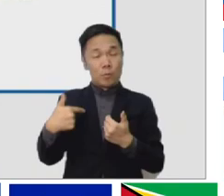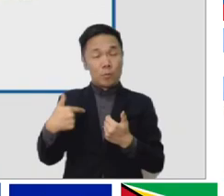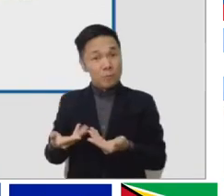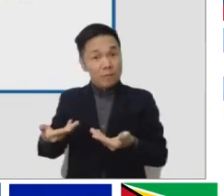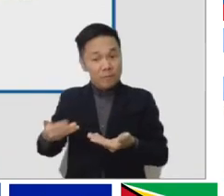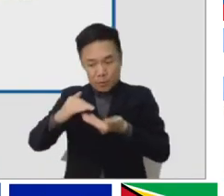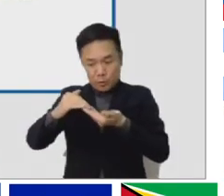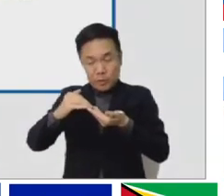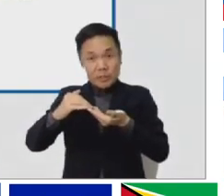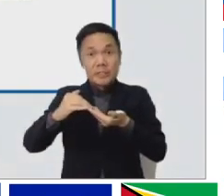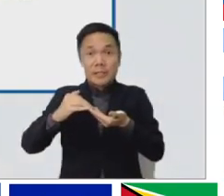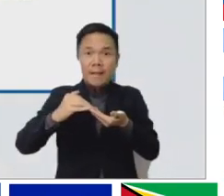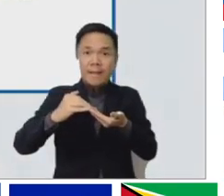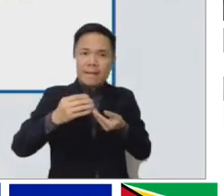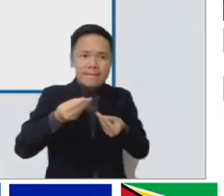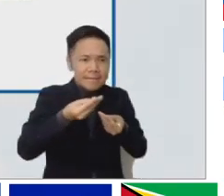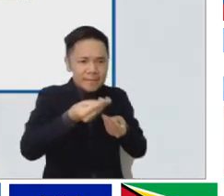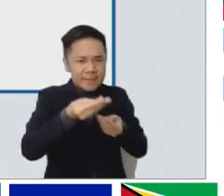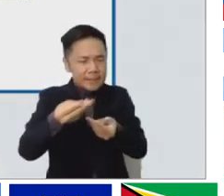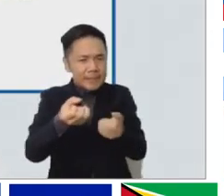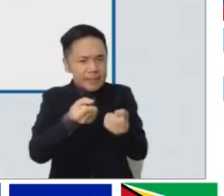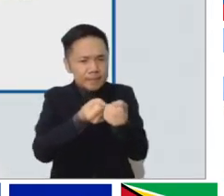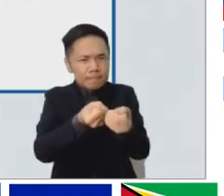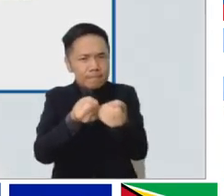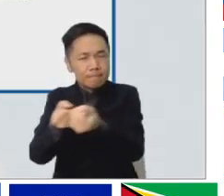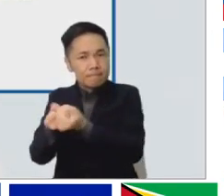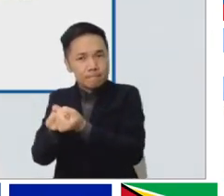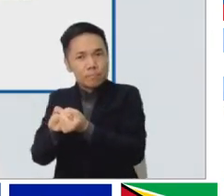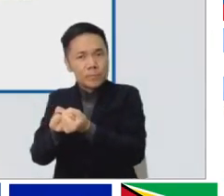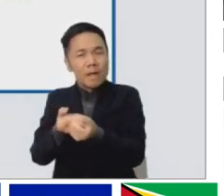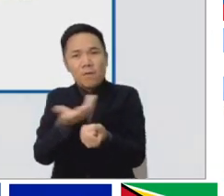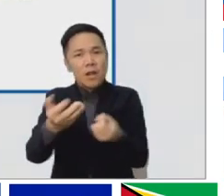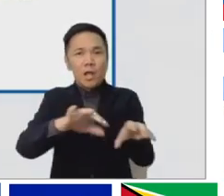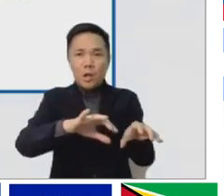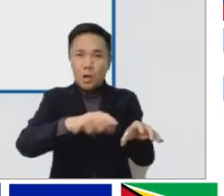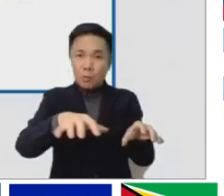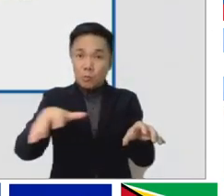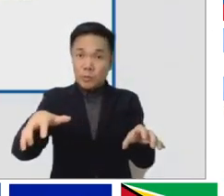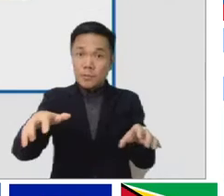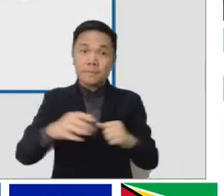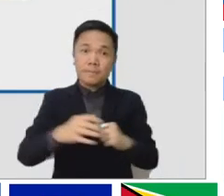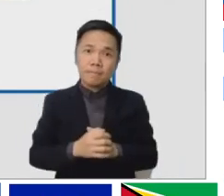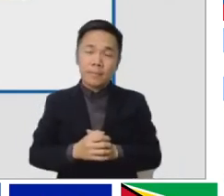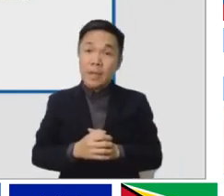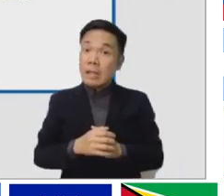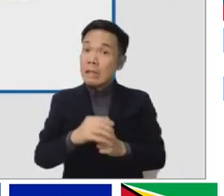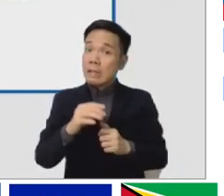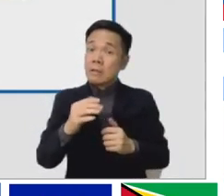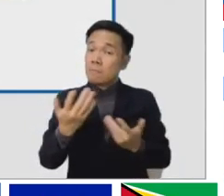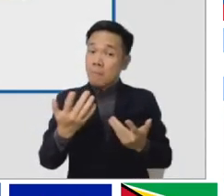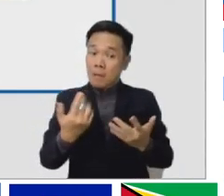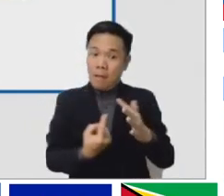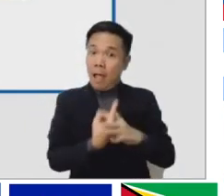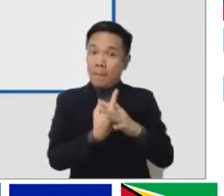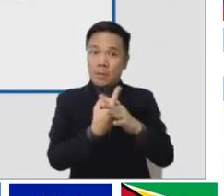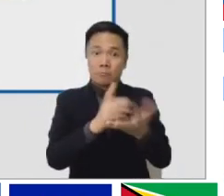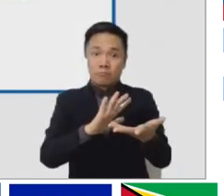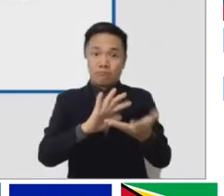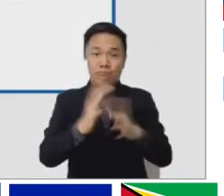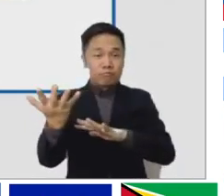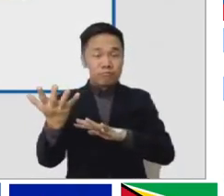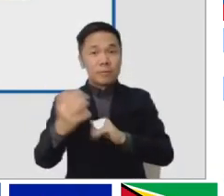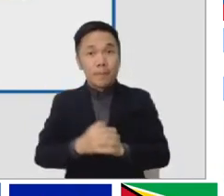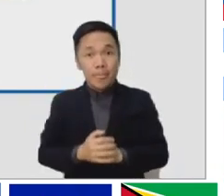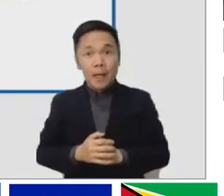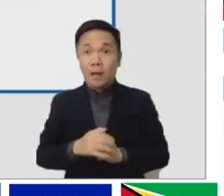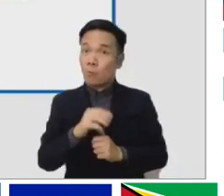tools to our countries, tools to just address all of this in a crisis scenario, for us to be able to ensure resilient,